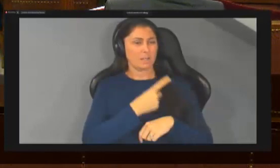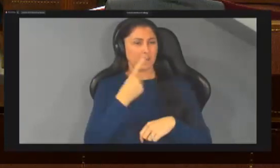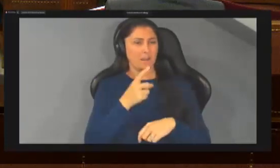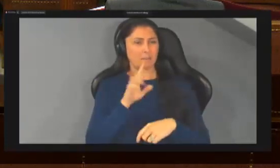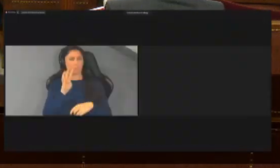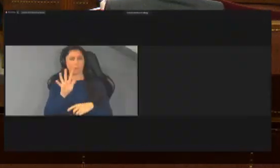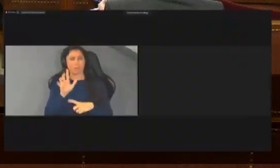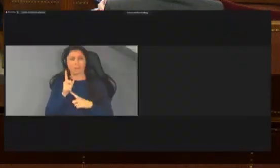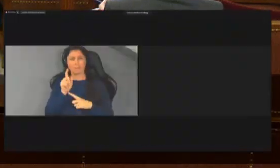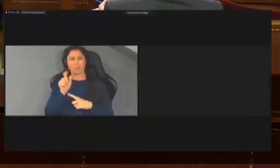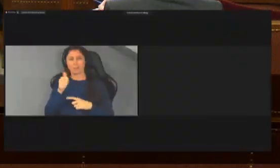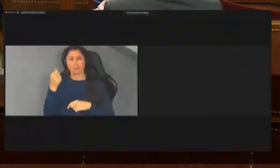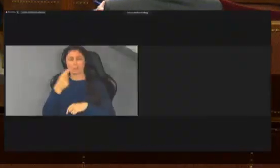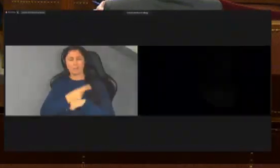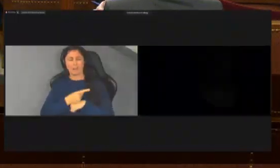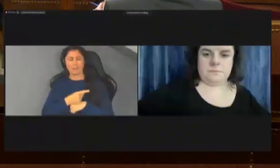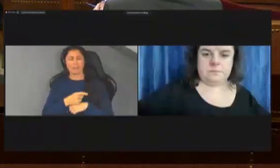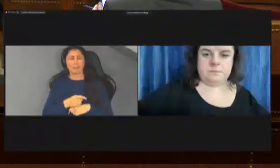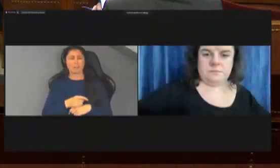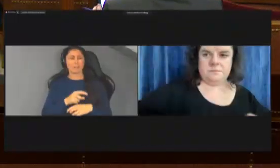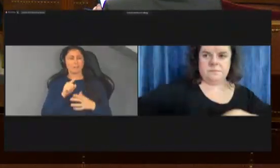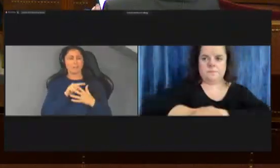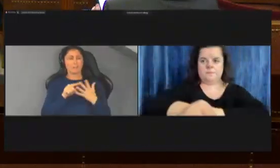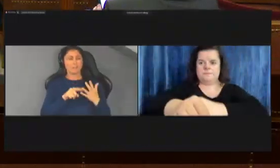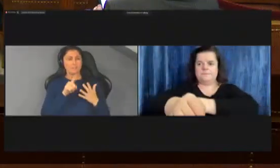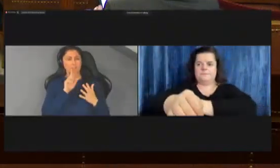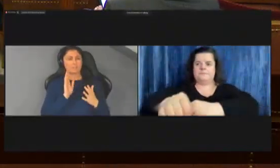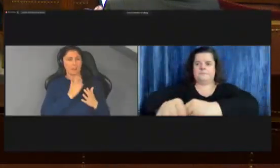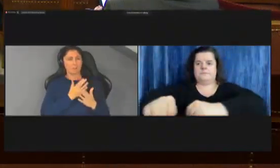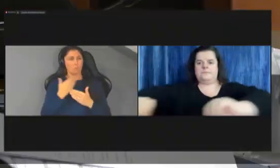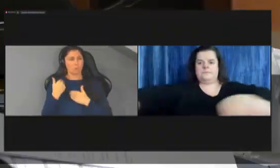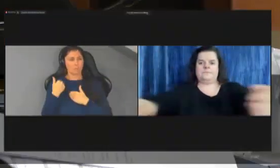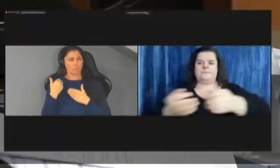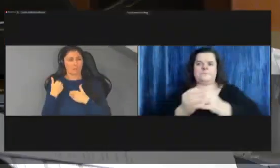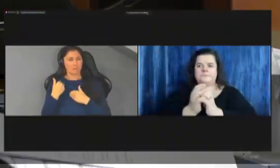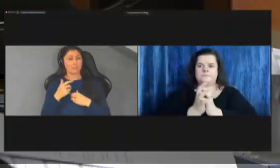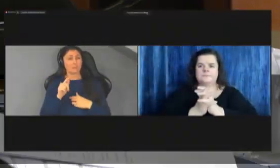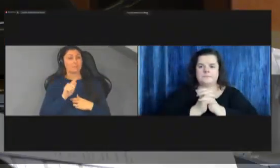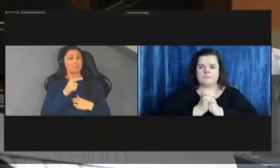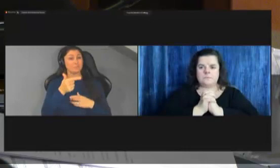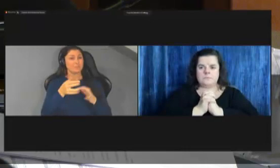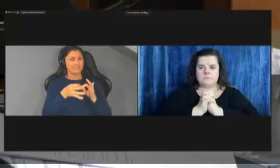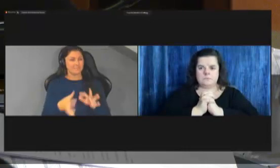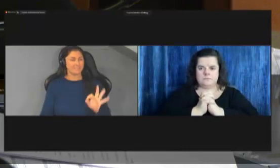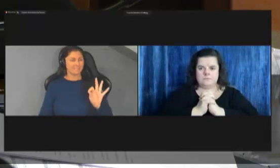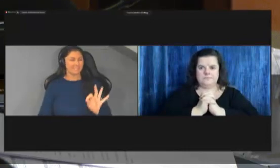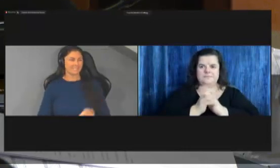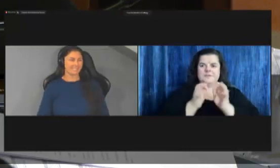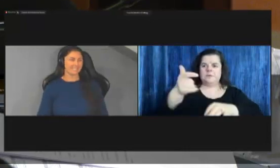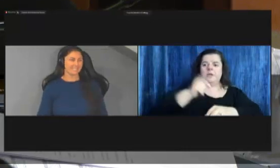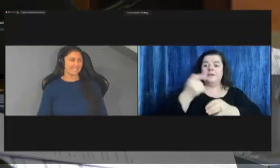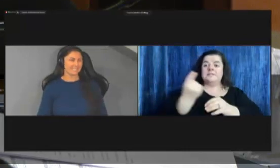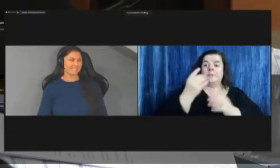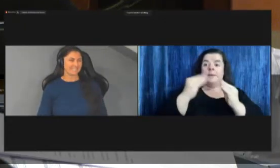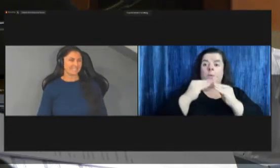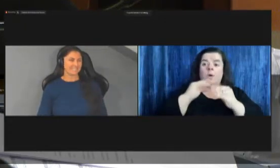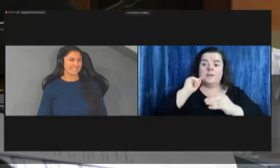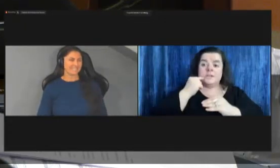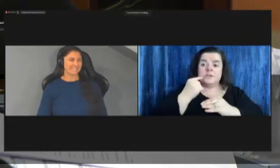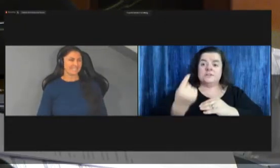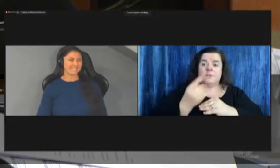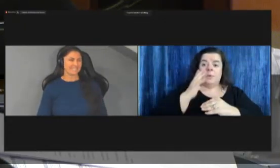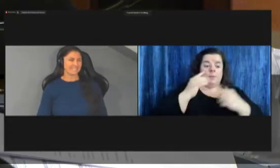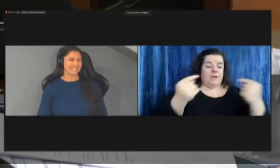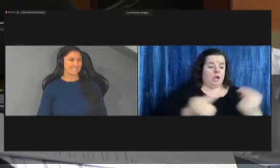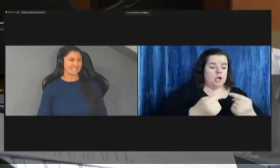minutes another day, and this is our responsibility. And this is something more imminent, where someone's going to be hurt or something could